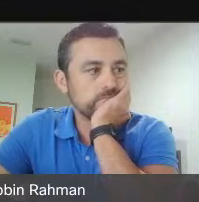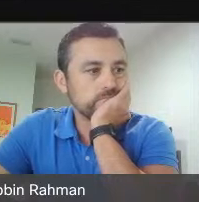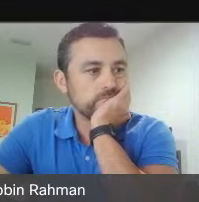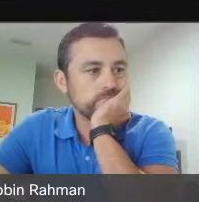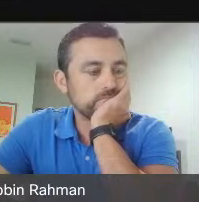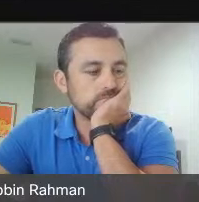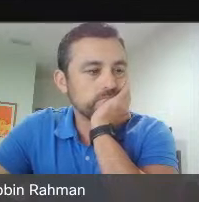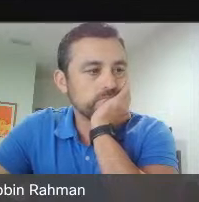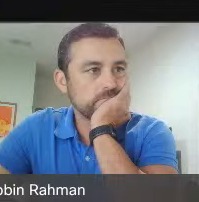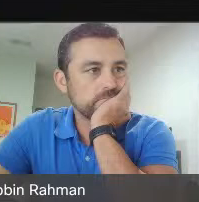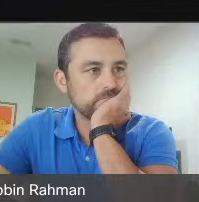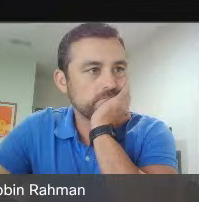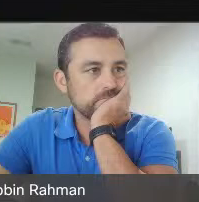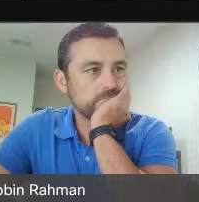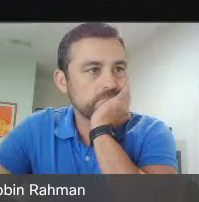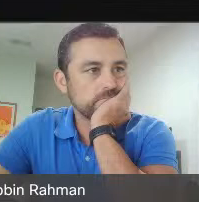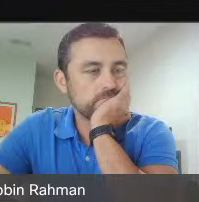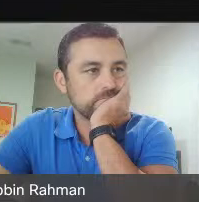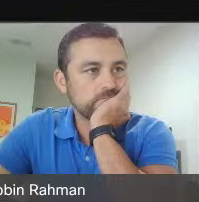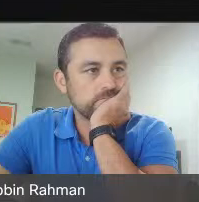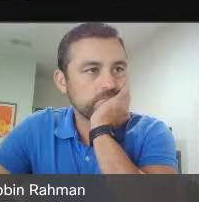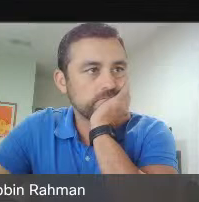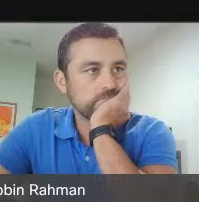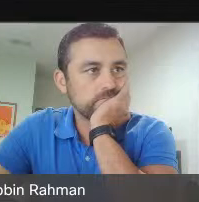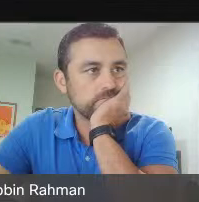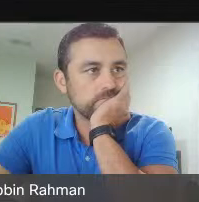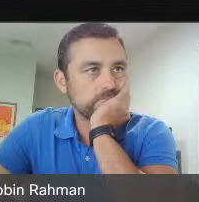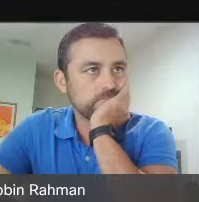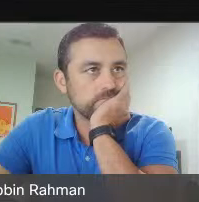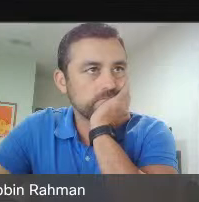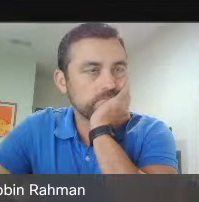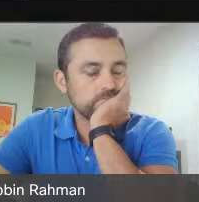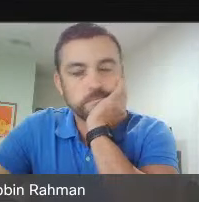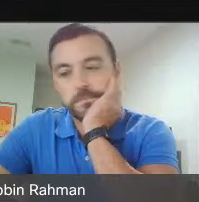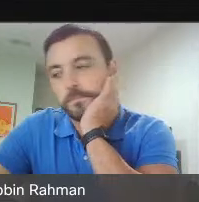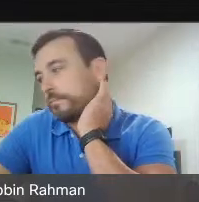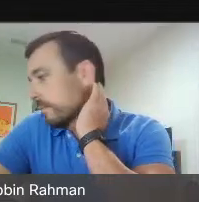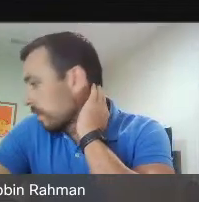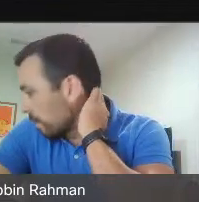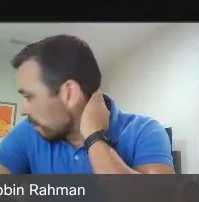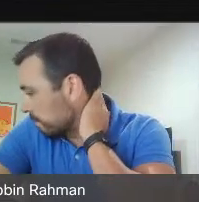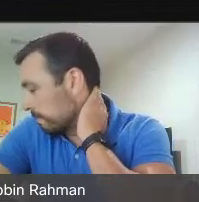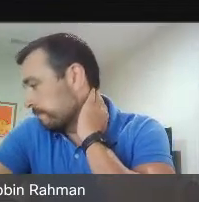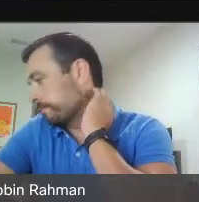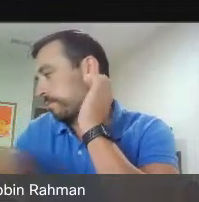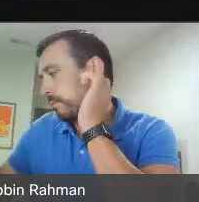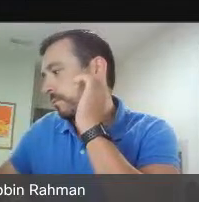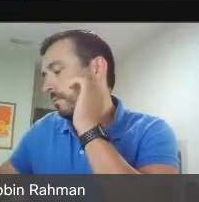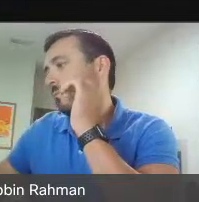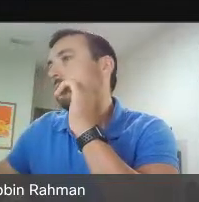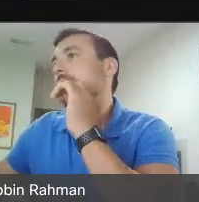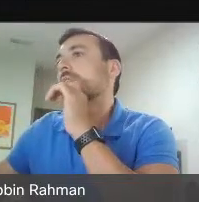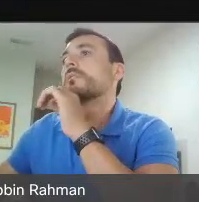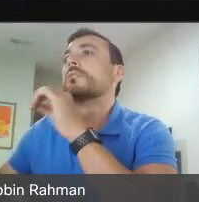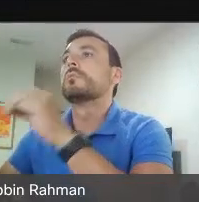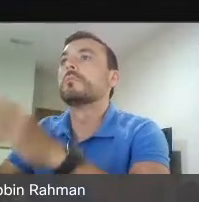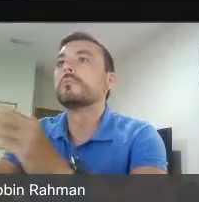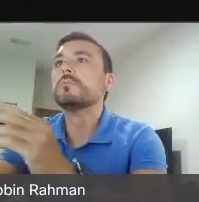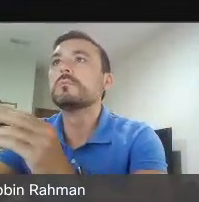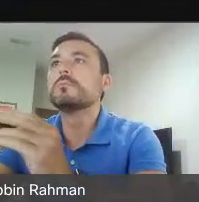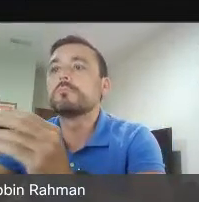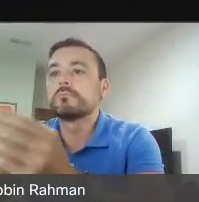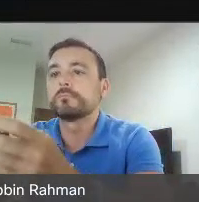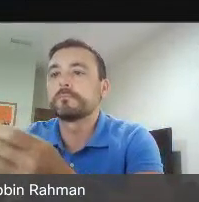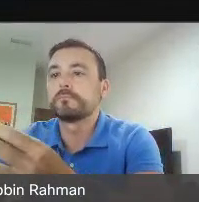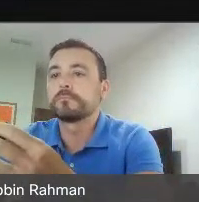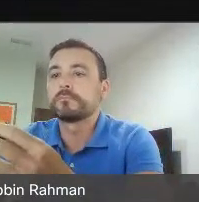property currently? And so, okay. That's correct. My question, okay. And another good point is this is not a new church facility.